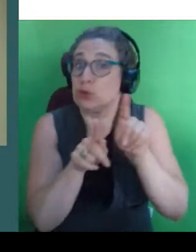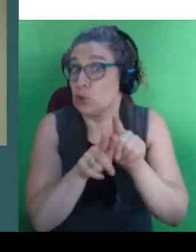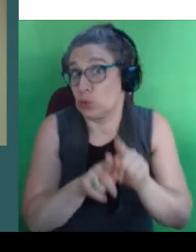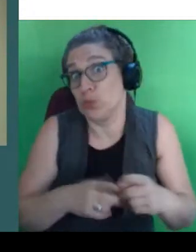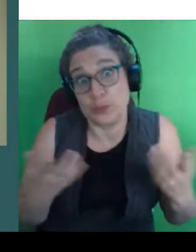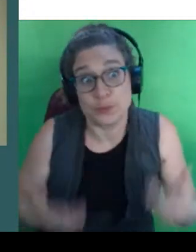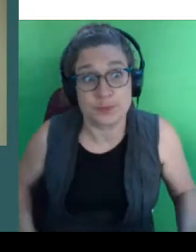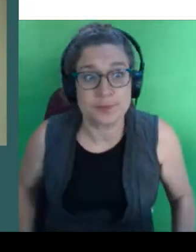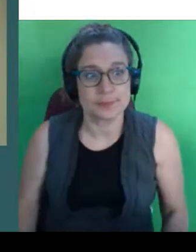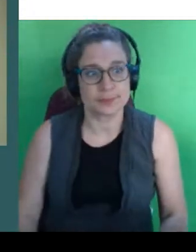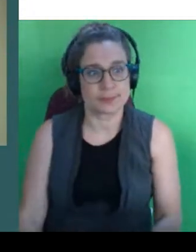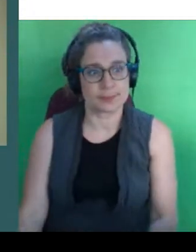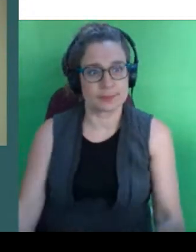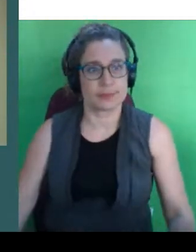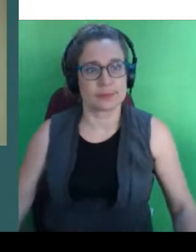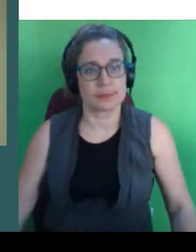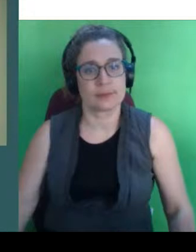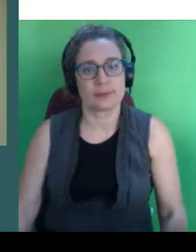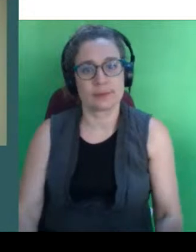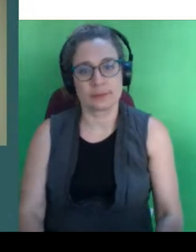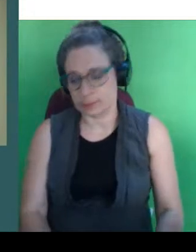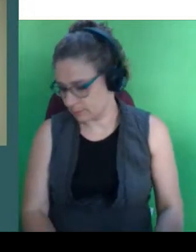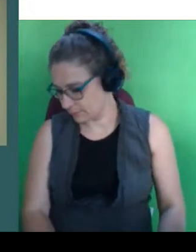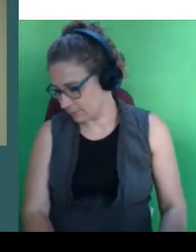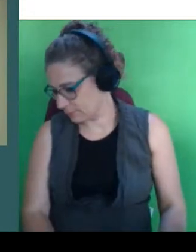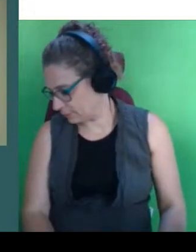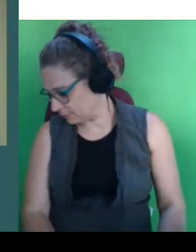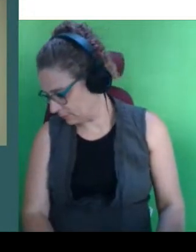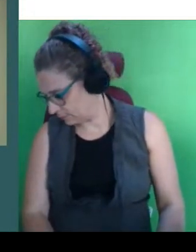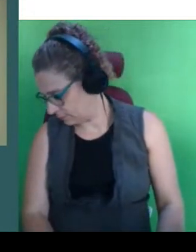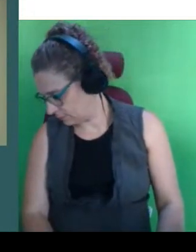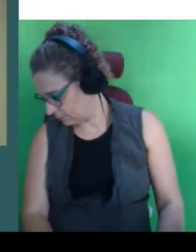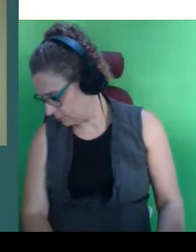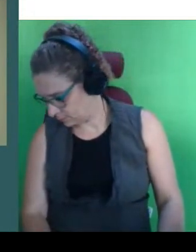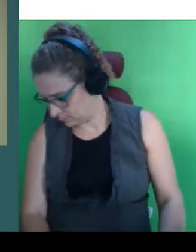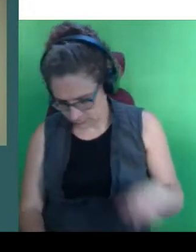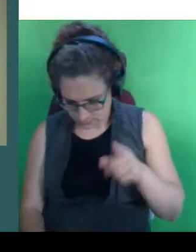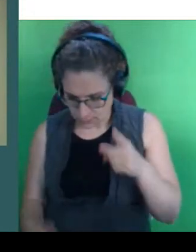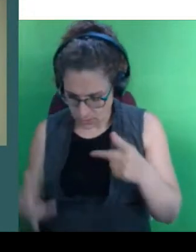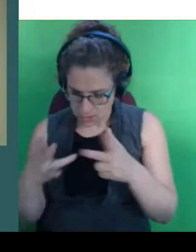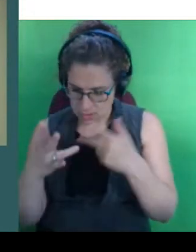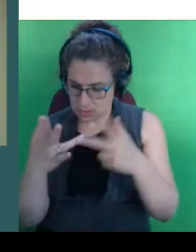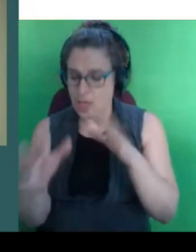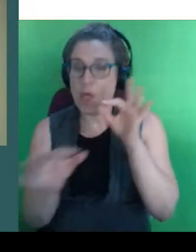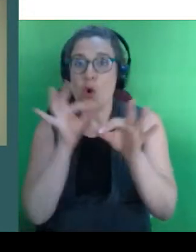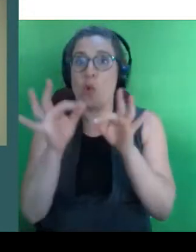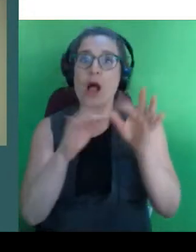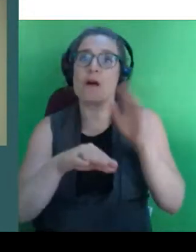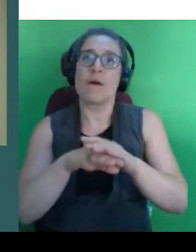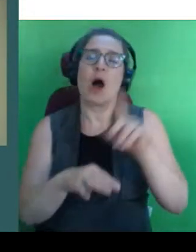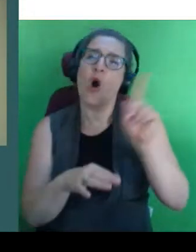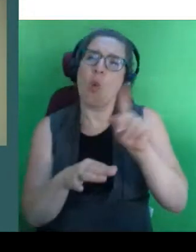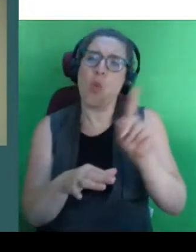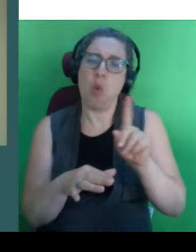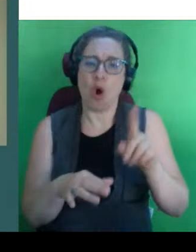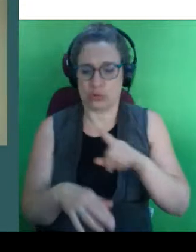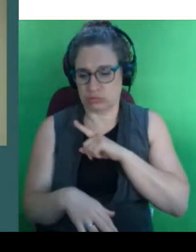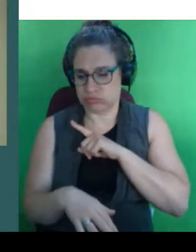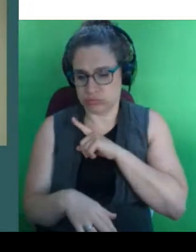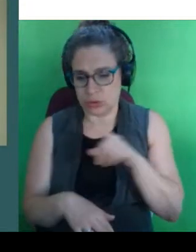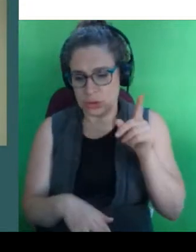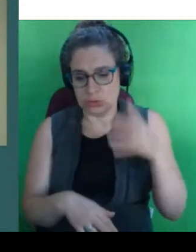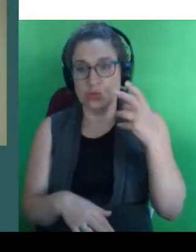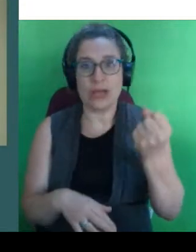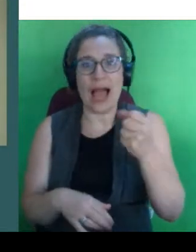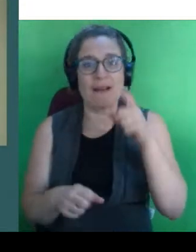So there's another question here. It's kind of, what's the role of antibiotics in allergic rhinitis? None. And if you're going to use them, how long?